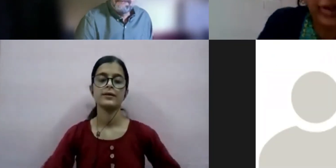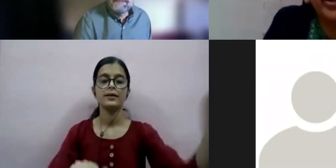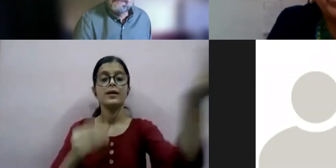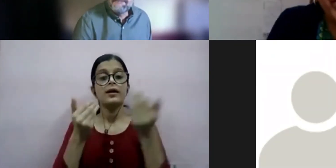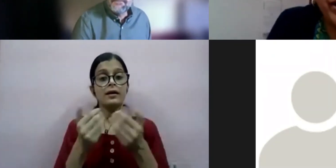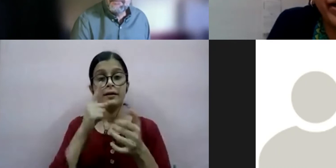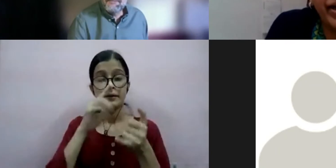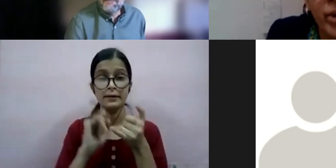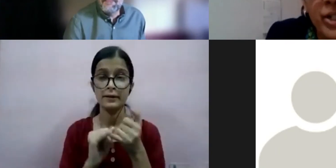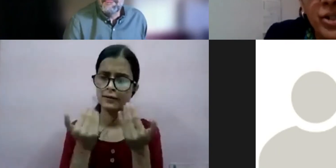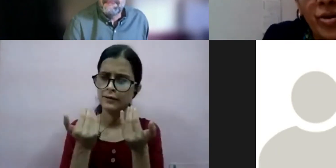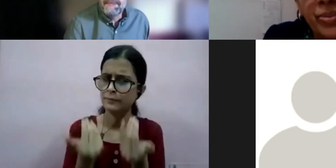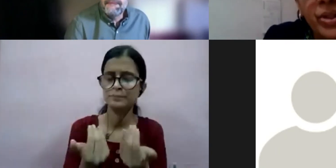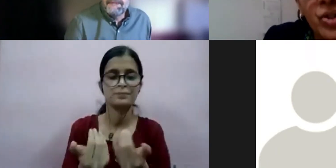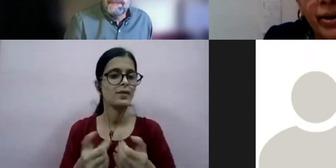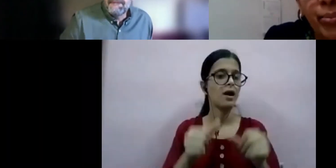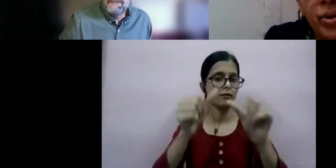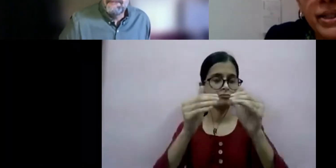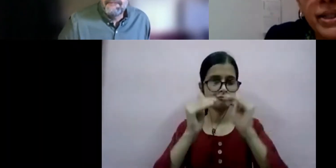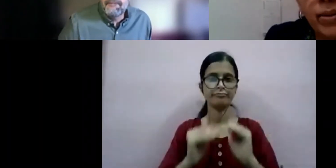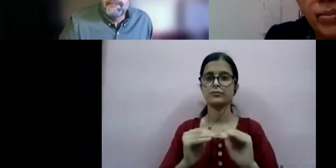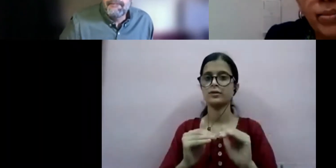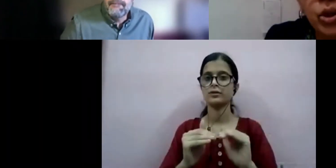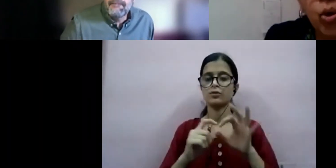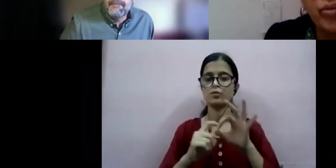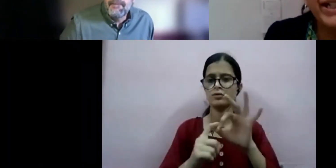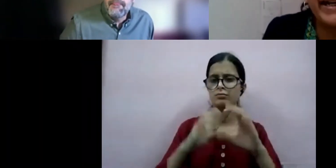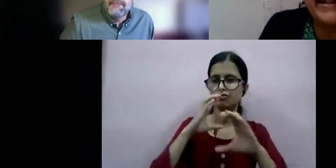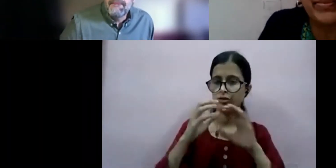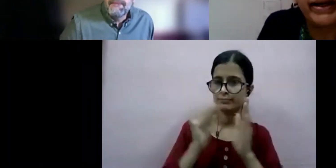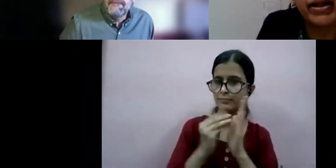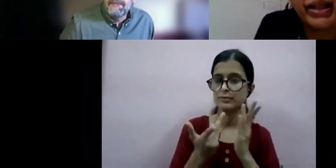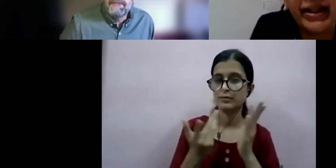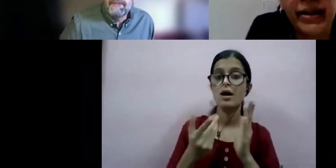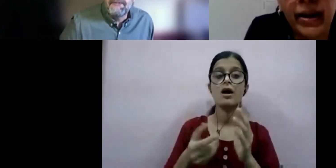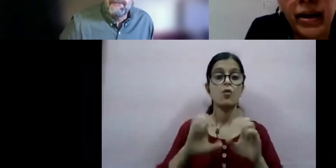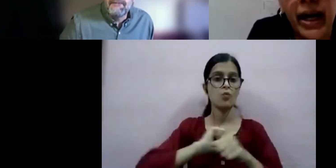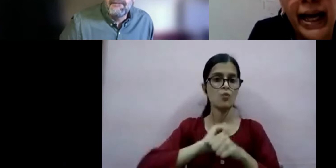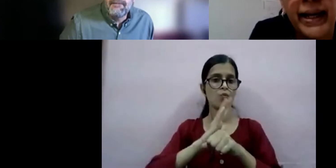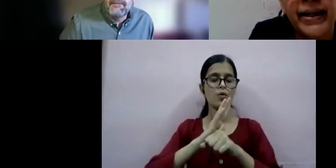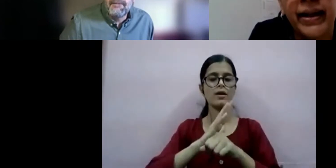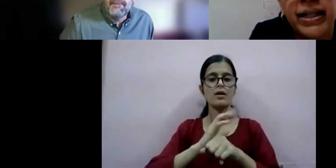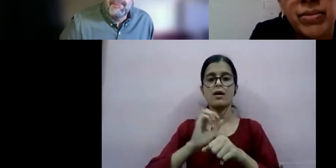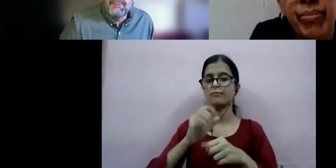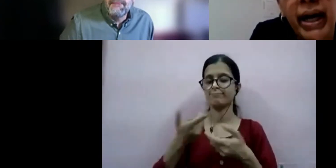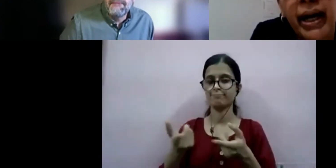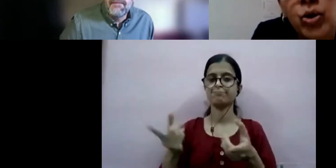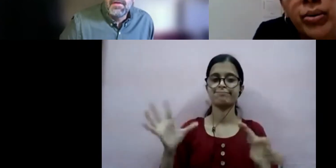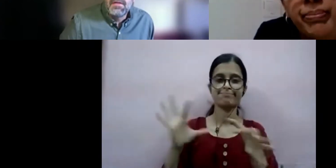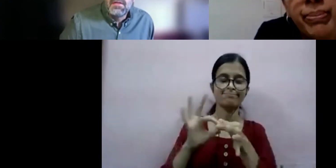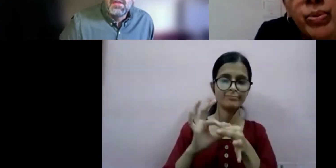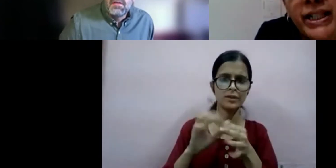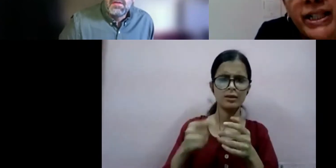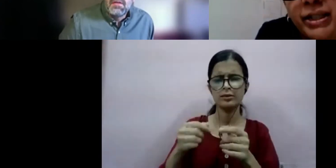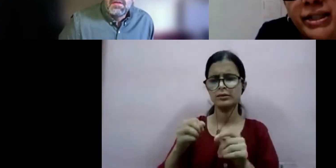Okay, going on to another question from the chat box. It's about the COVID-19 pandemic and its impact